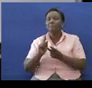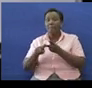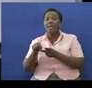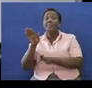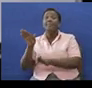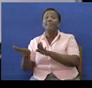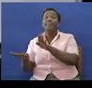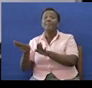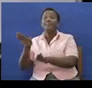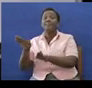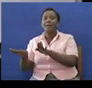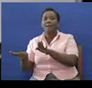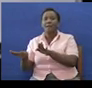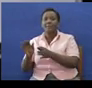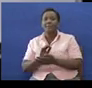Dodoma